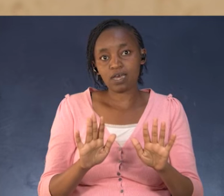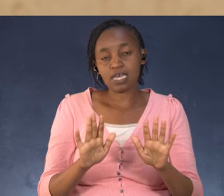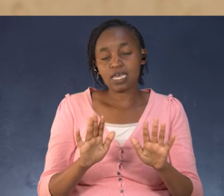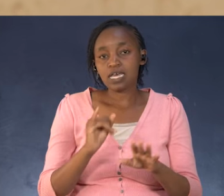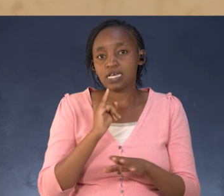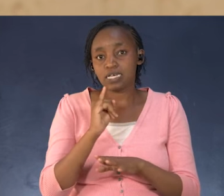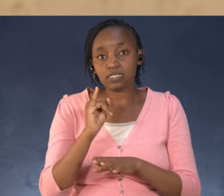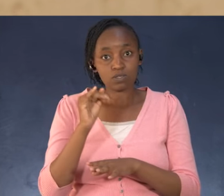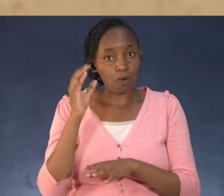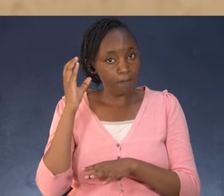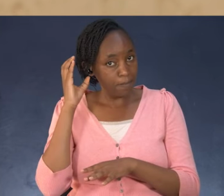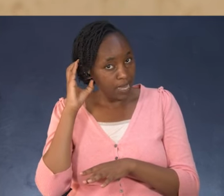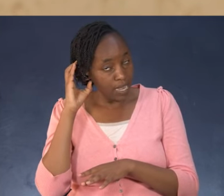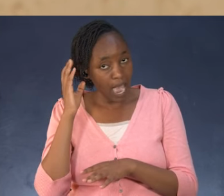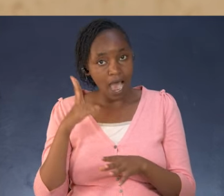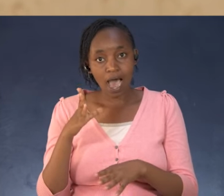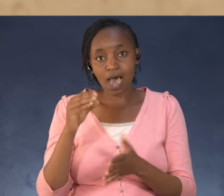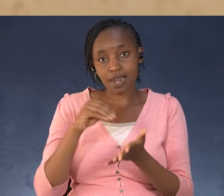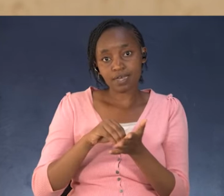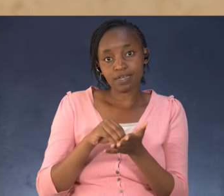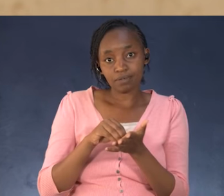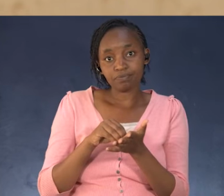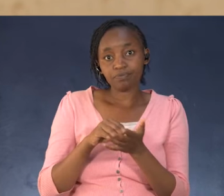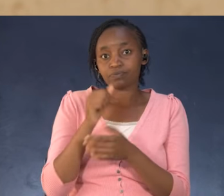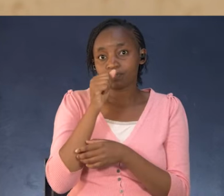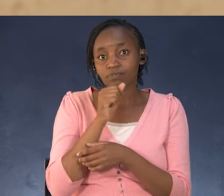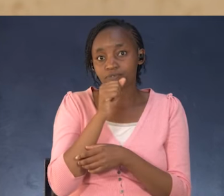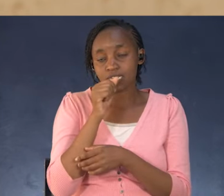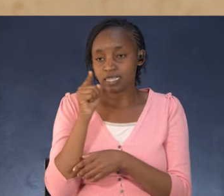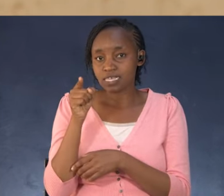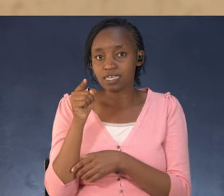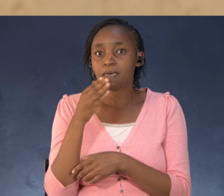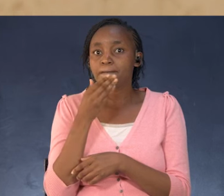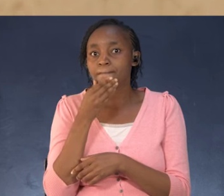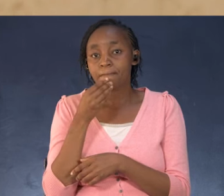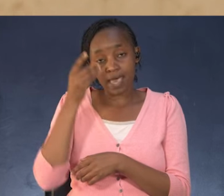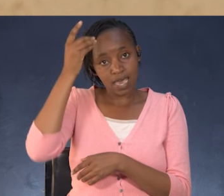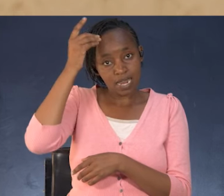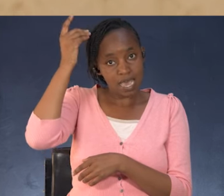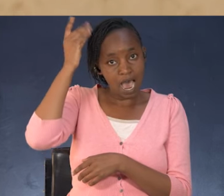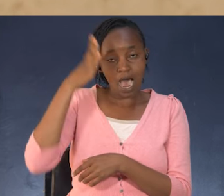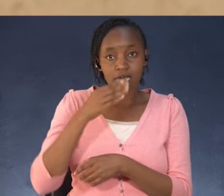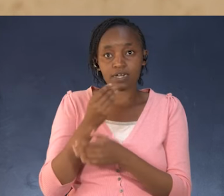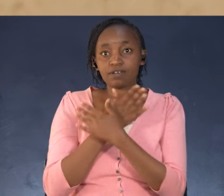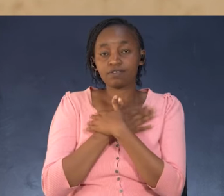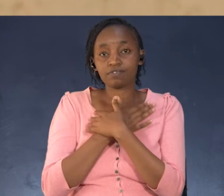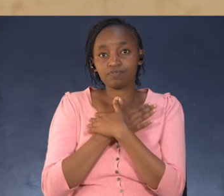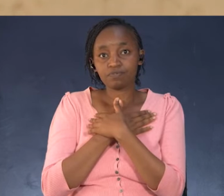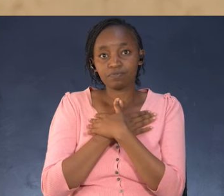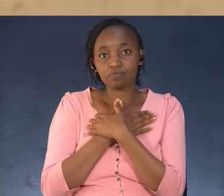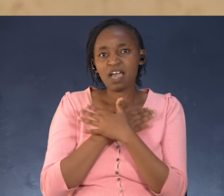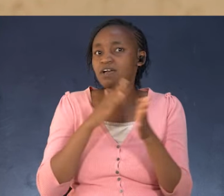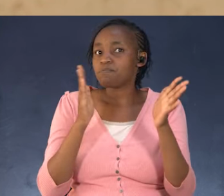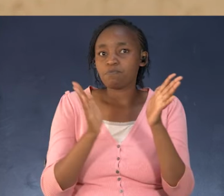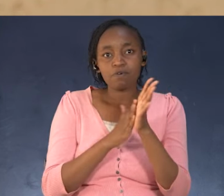because doing is a matter of obedience. And again, the secret of these guys, Daniel and his friends in